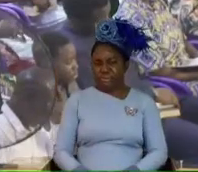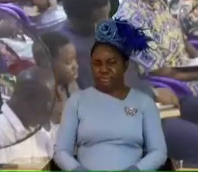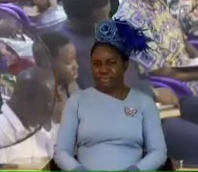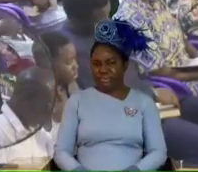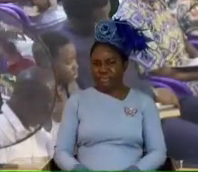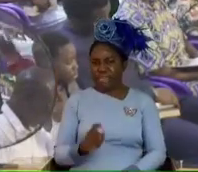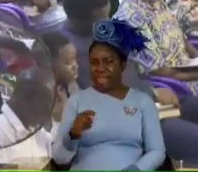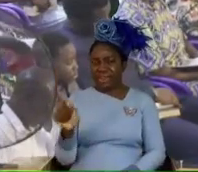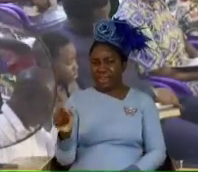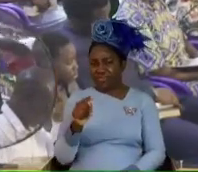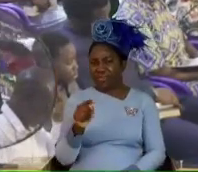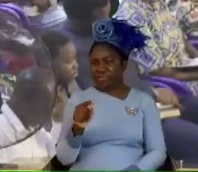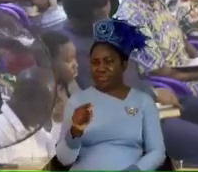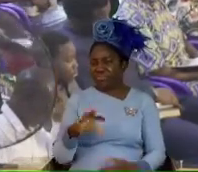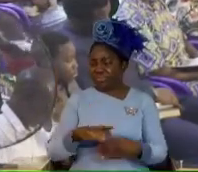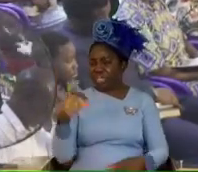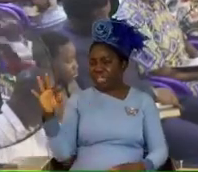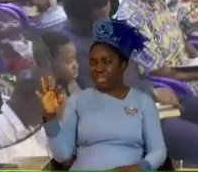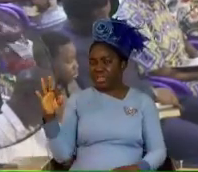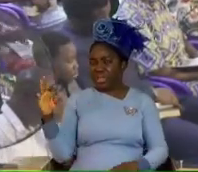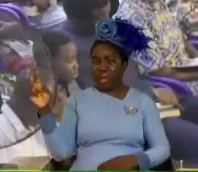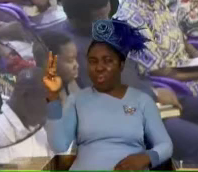Therefore, spiritual warfare is